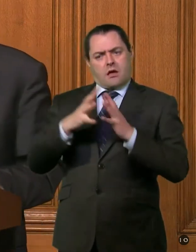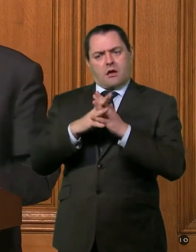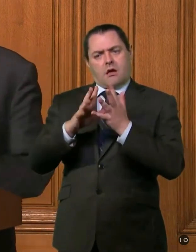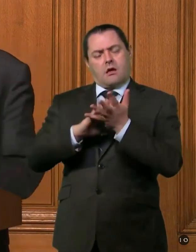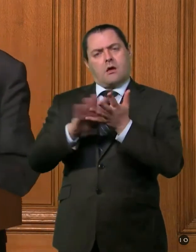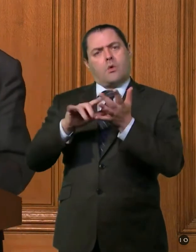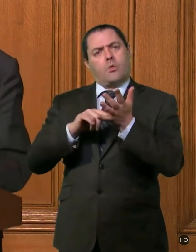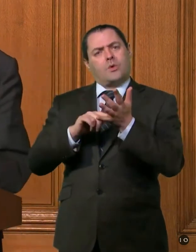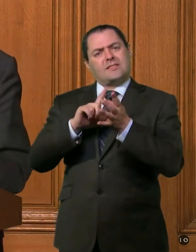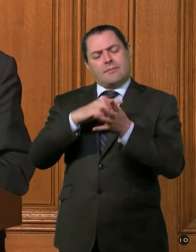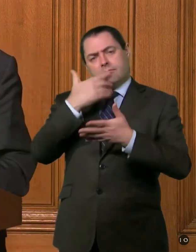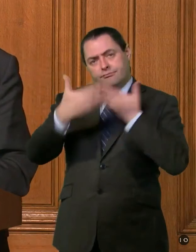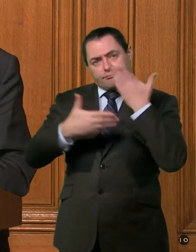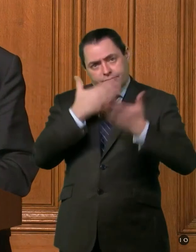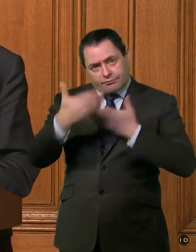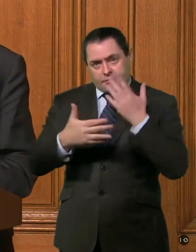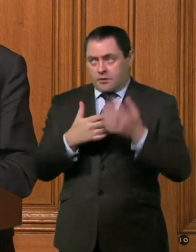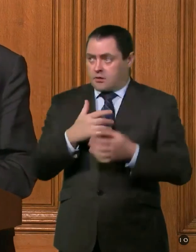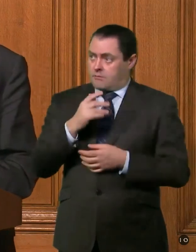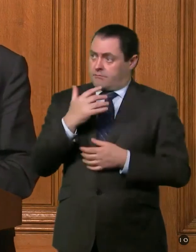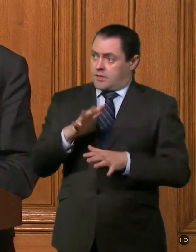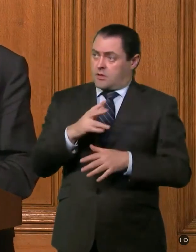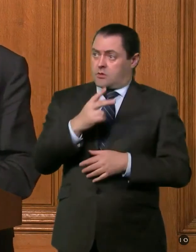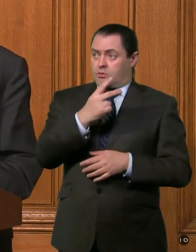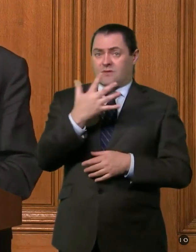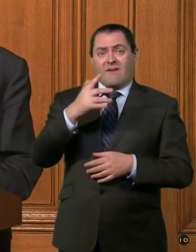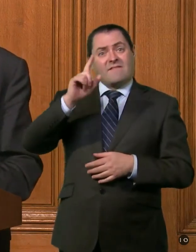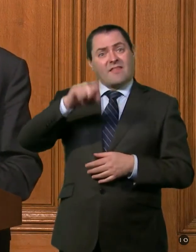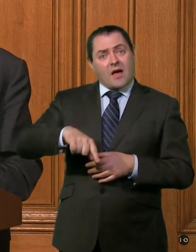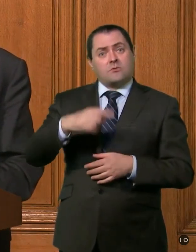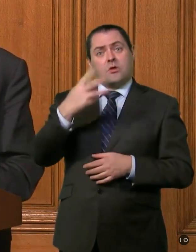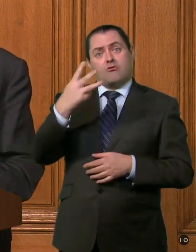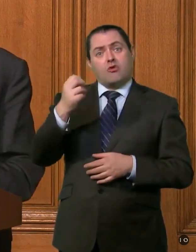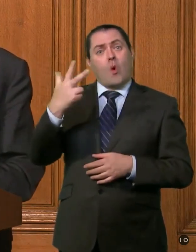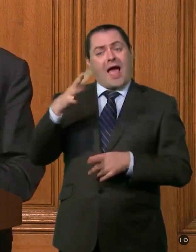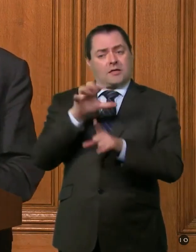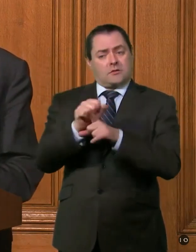25,308 cases picked up through testing and